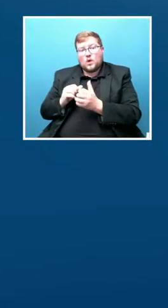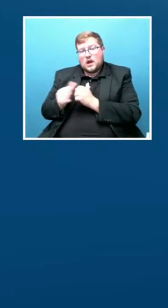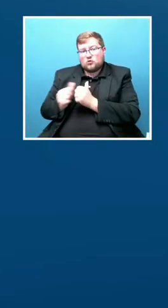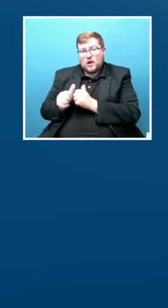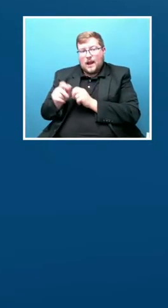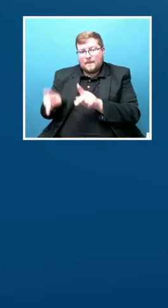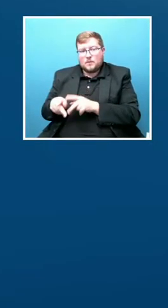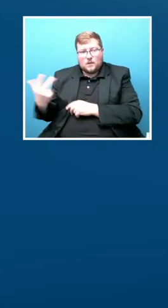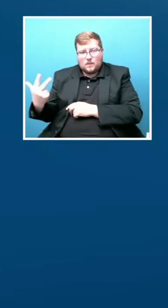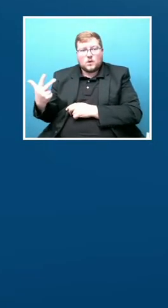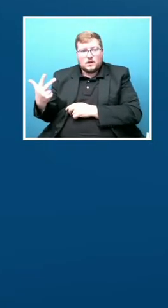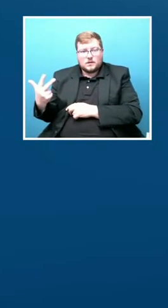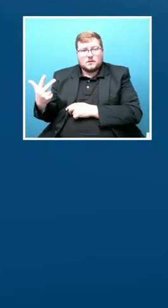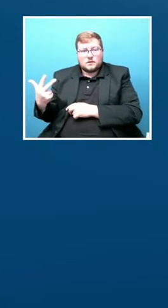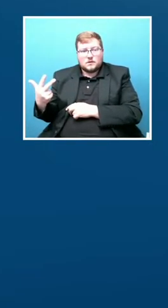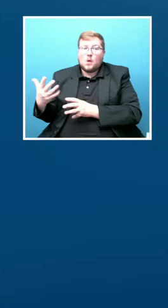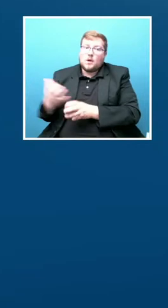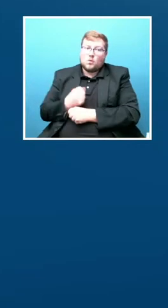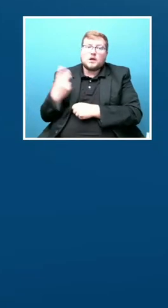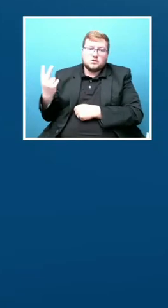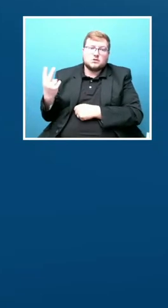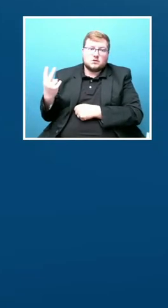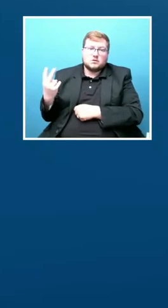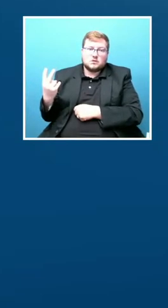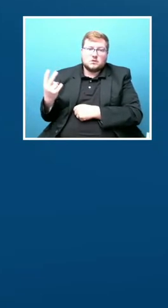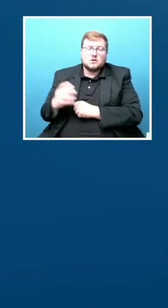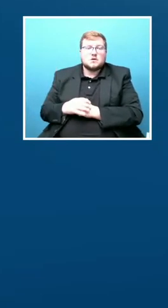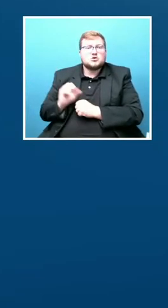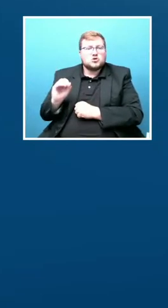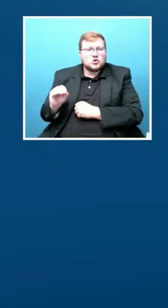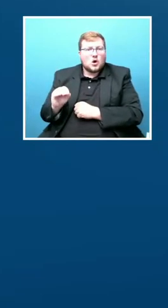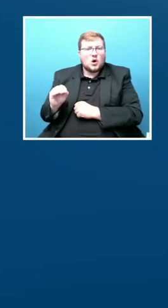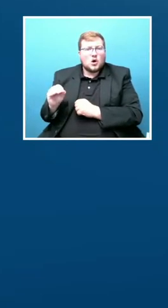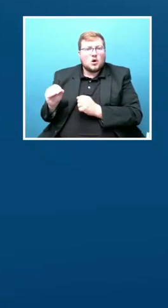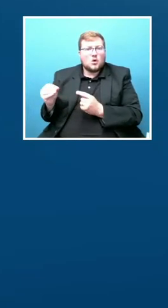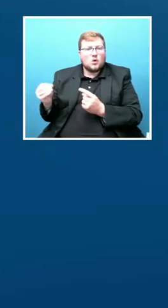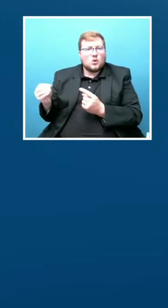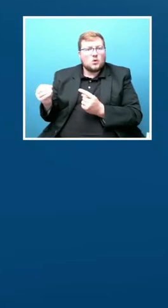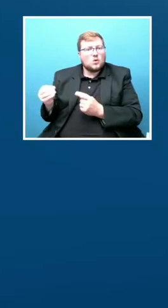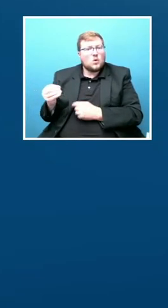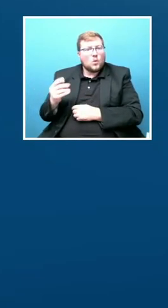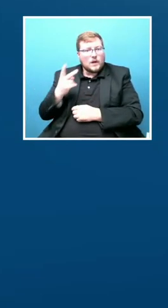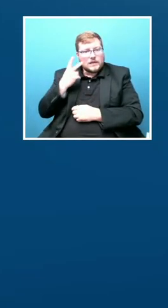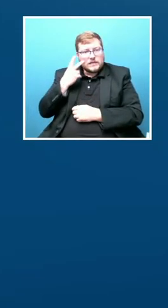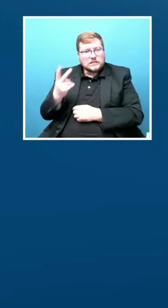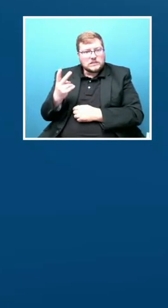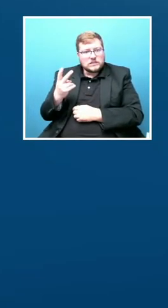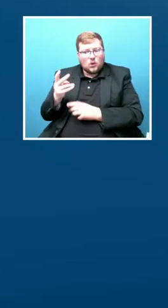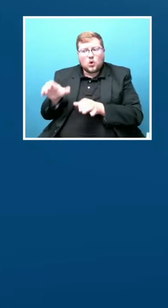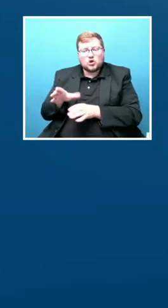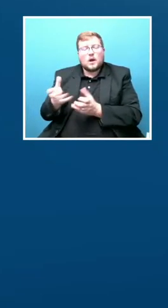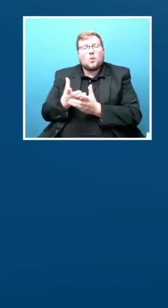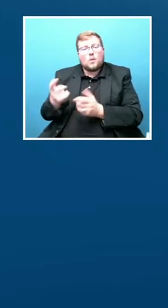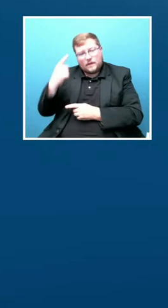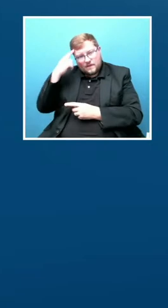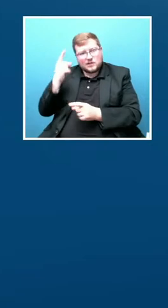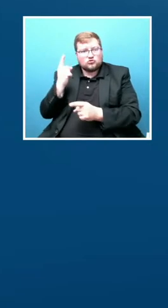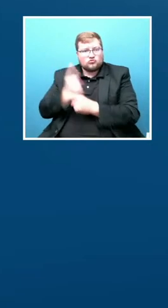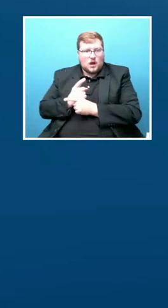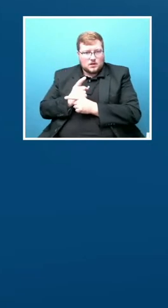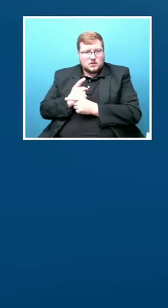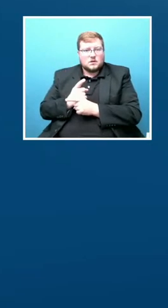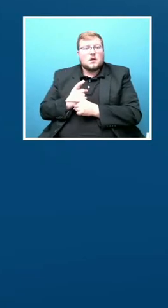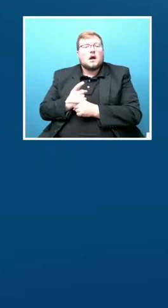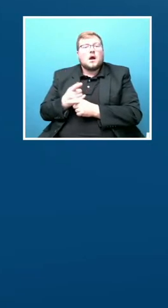three of those, and we won two of those. So yes, we are doing what we think is right, and we feel that